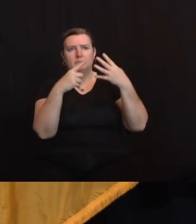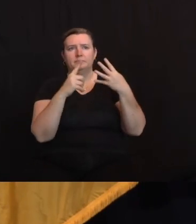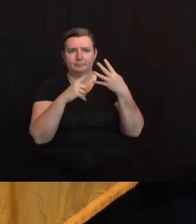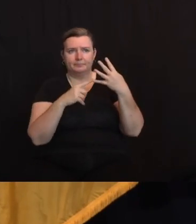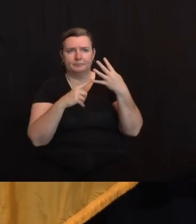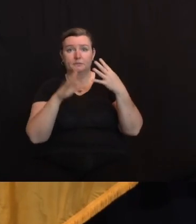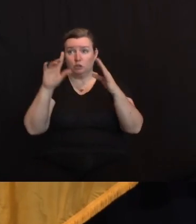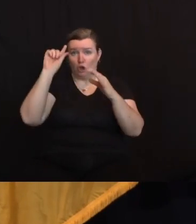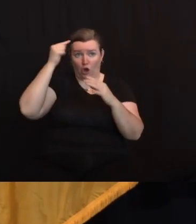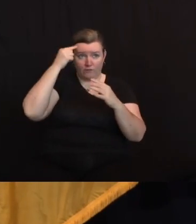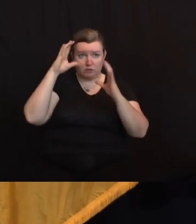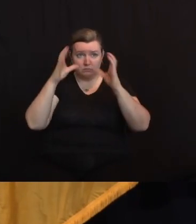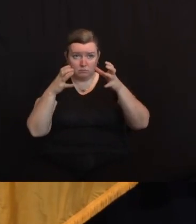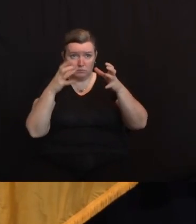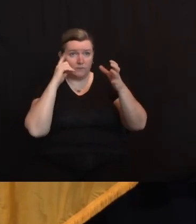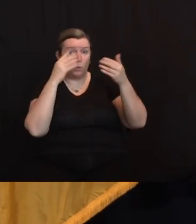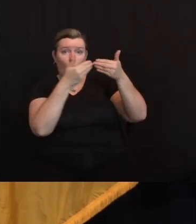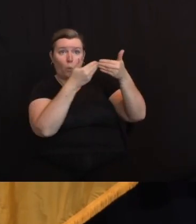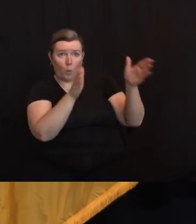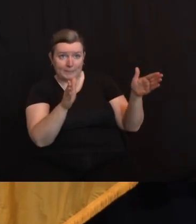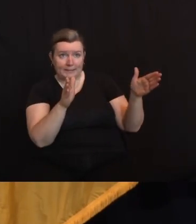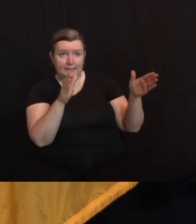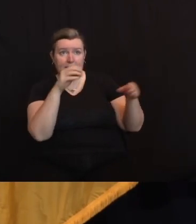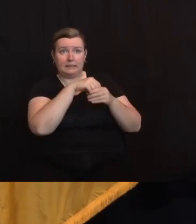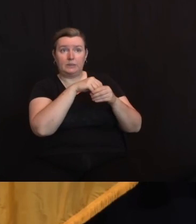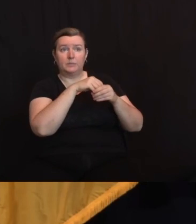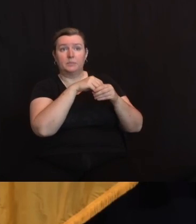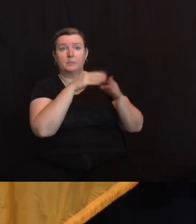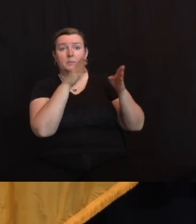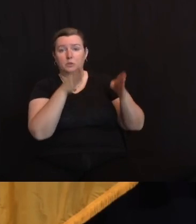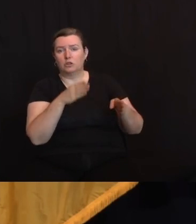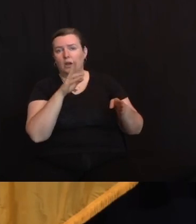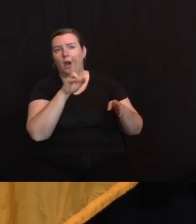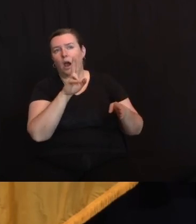reopening in-person unemployment centers? Thank you.